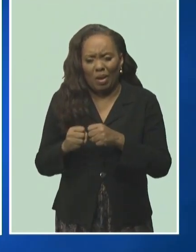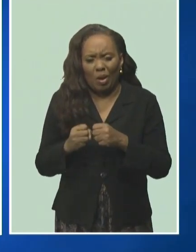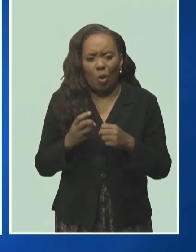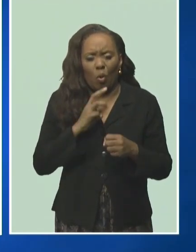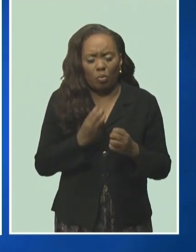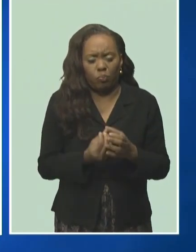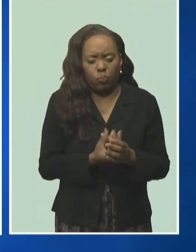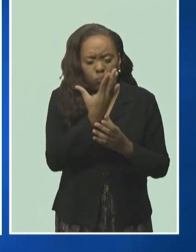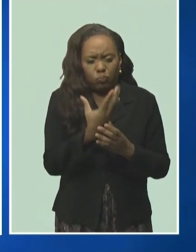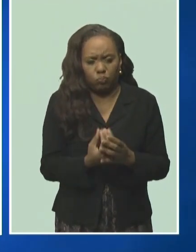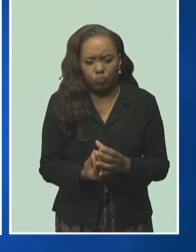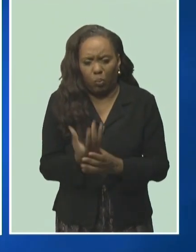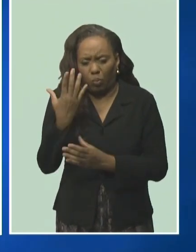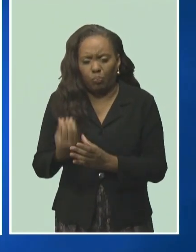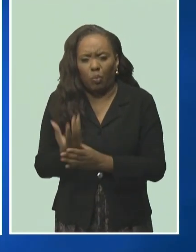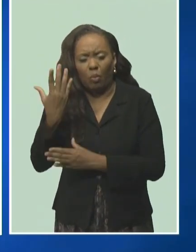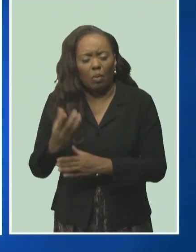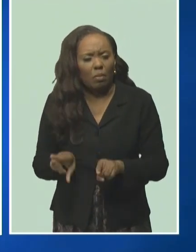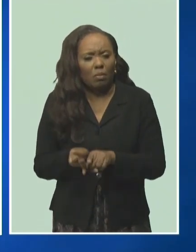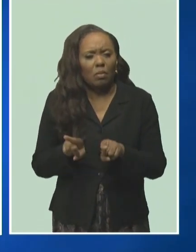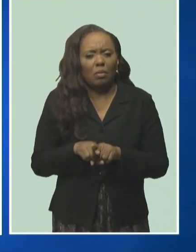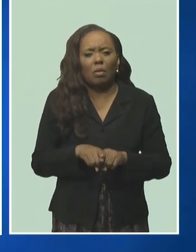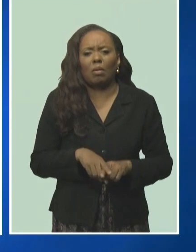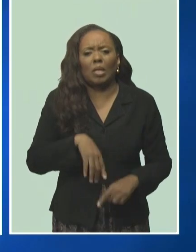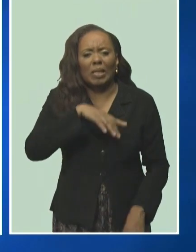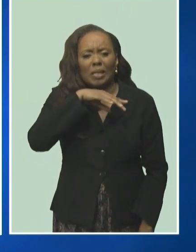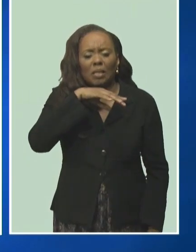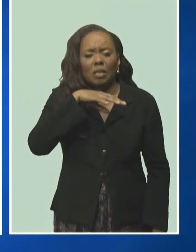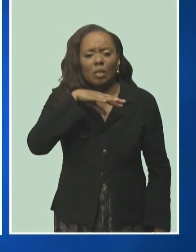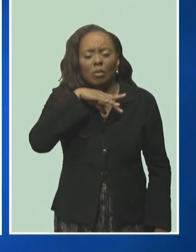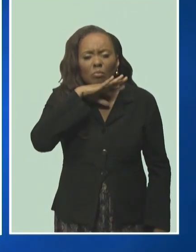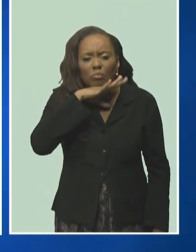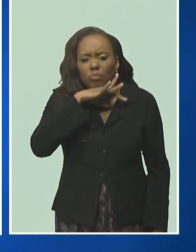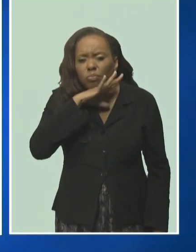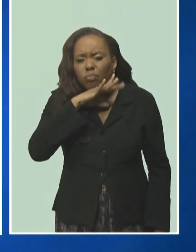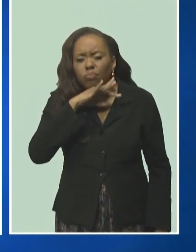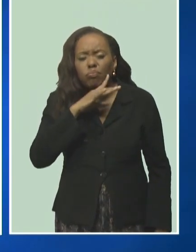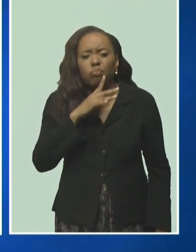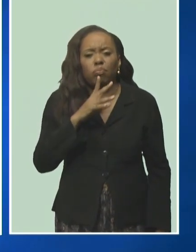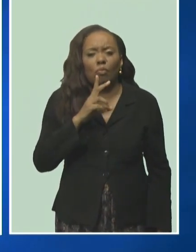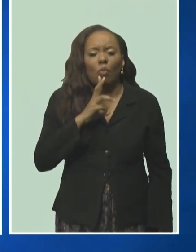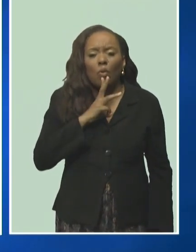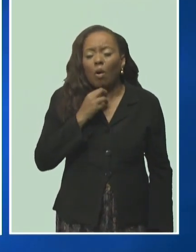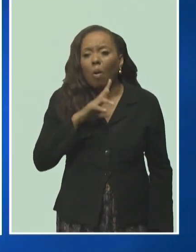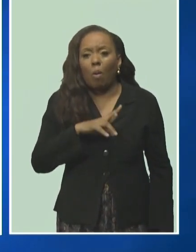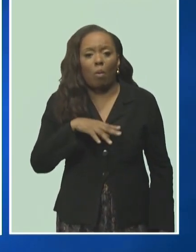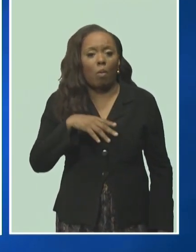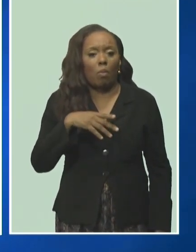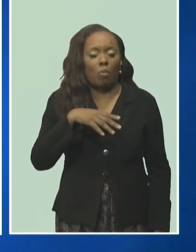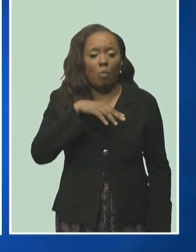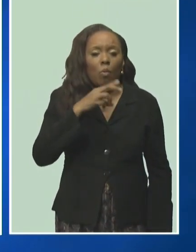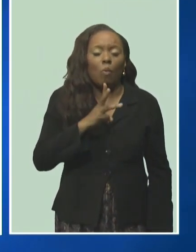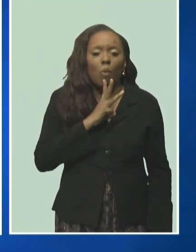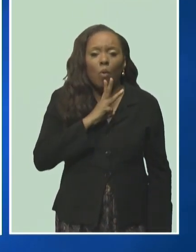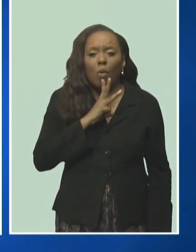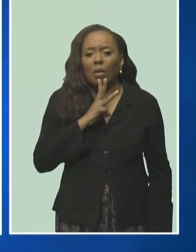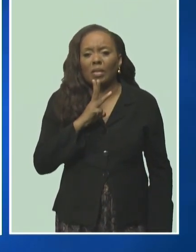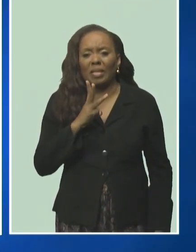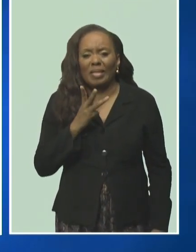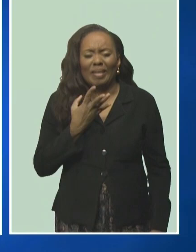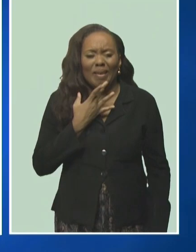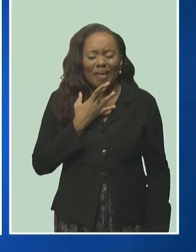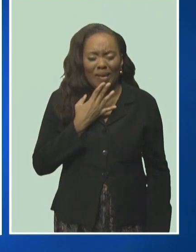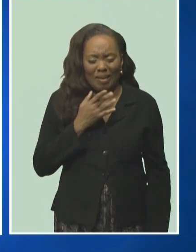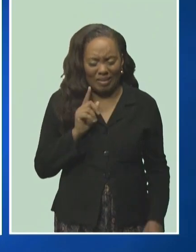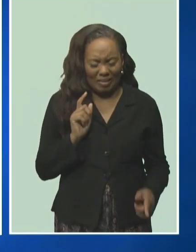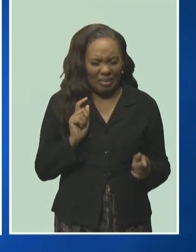contributing to discolored water problems. So we have a number of areas across the island. We have in the